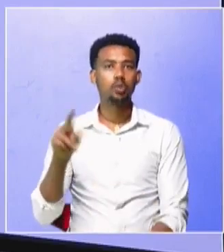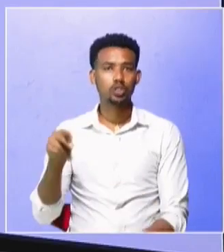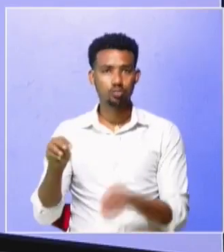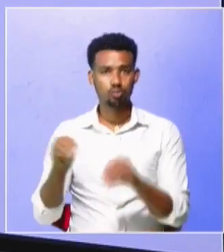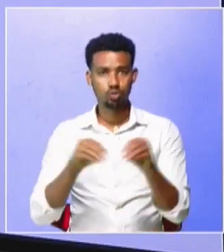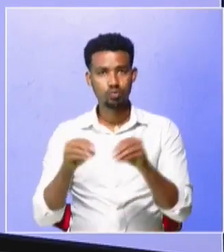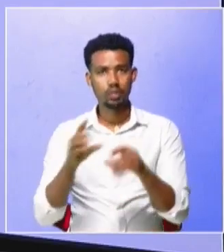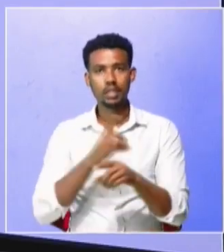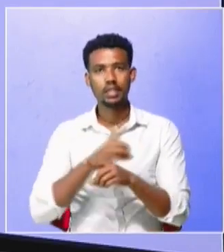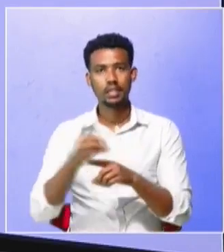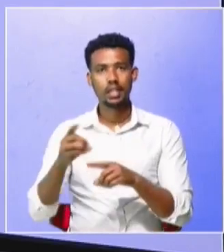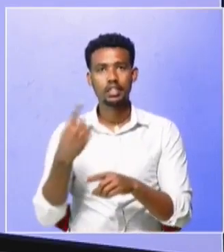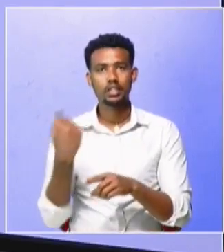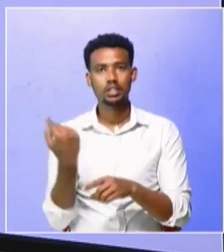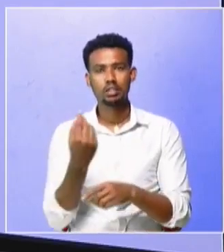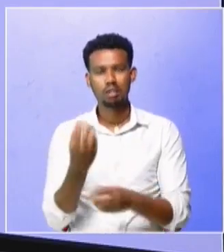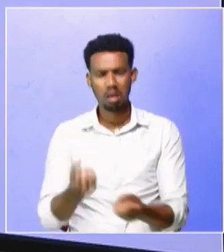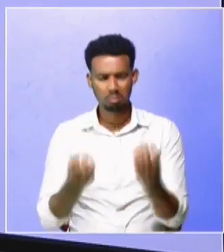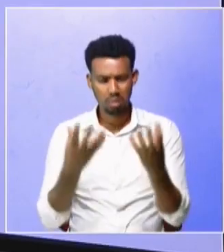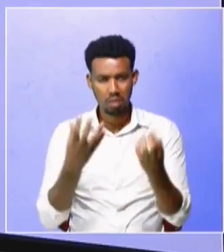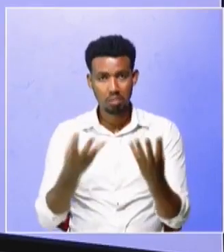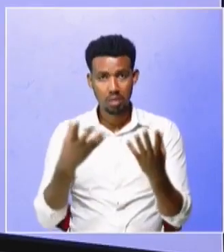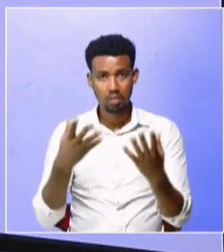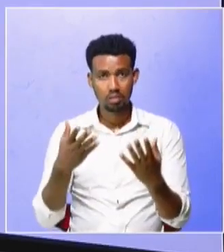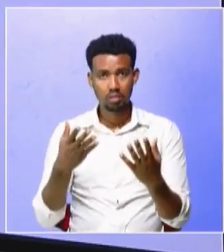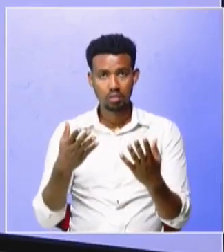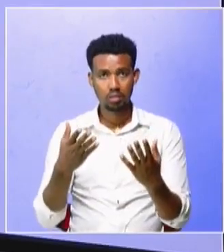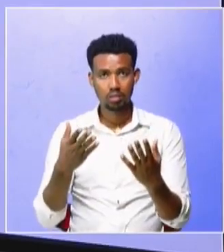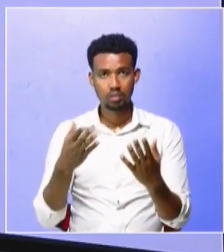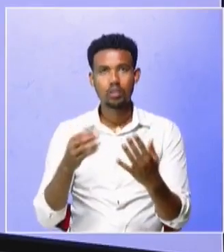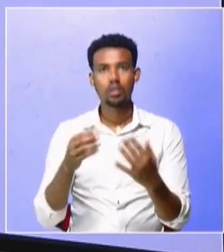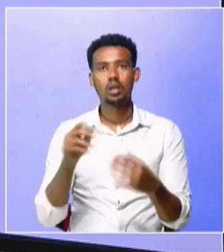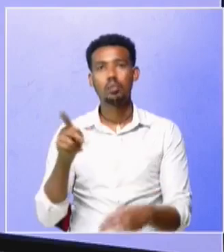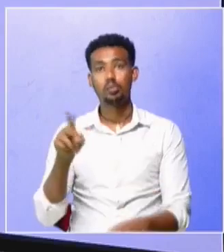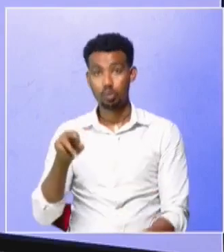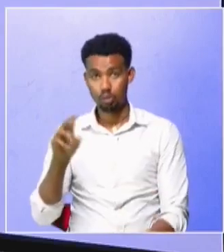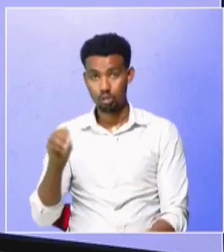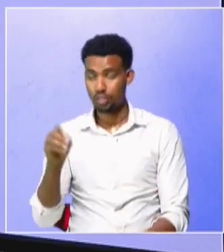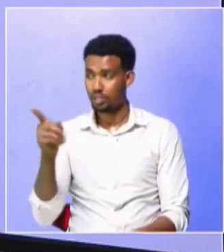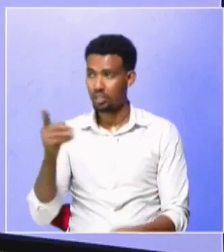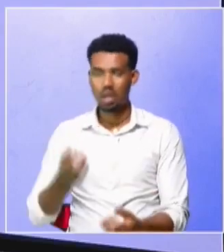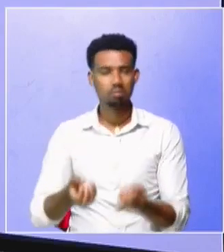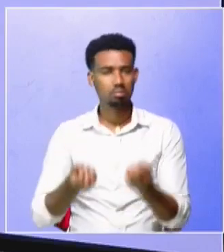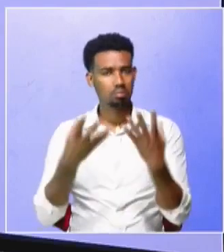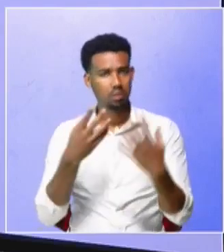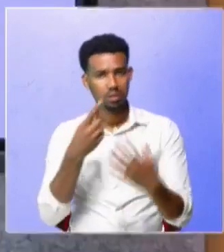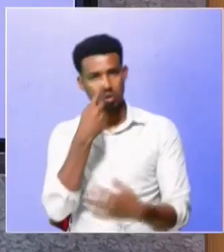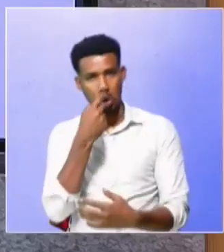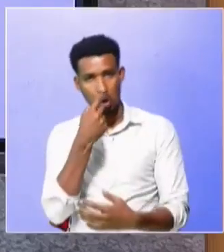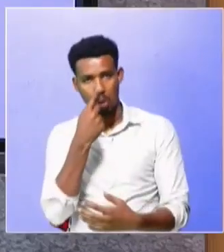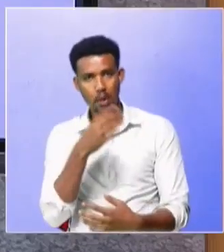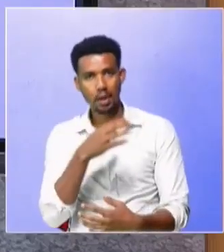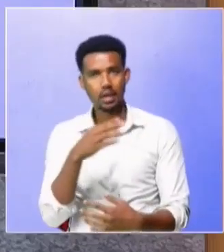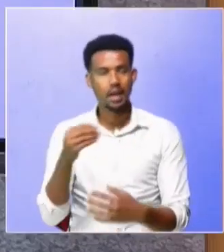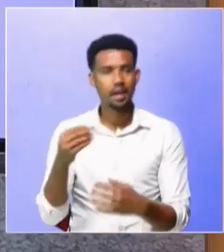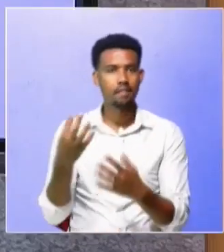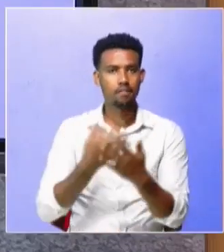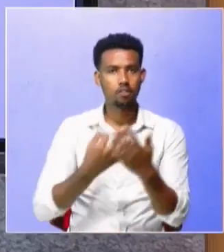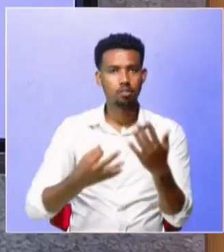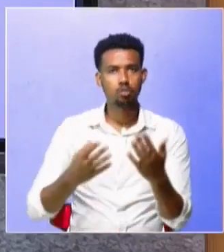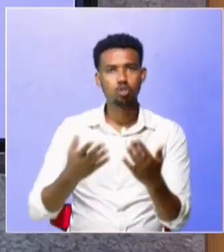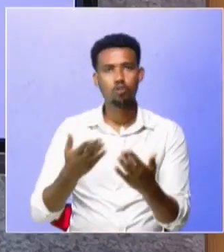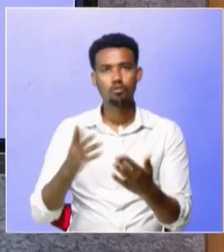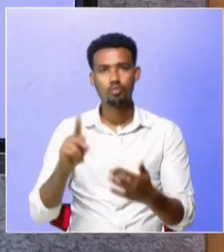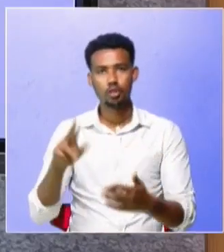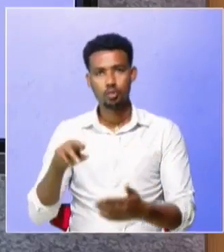we use. There are so many prepositions, but these are the most common forms of prepositions